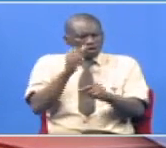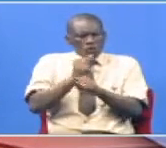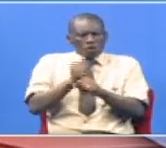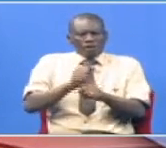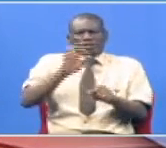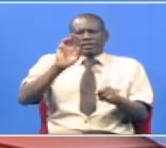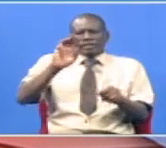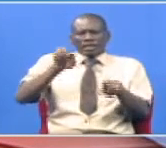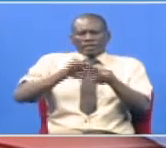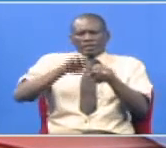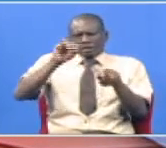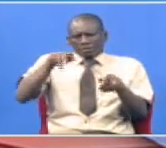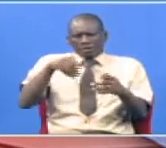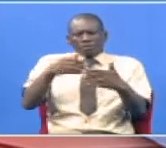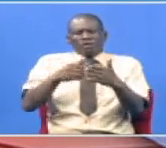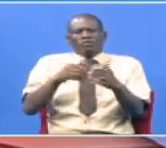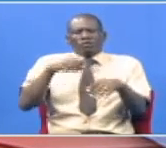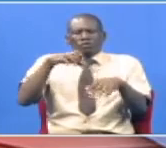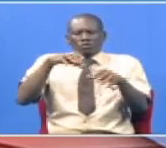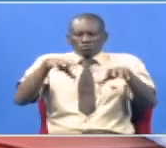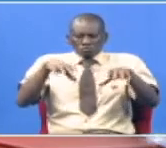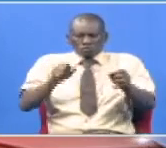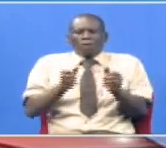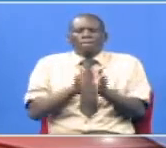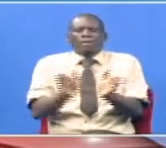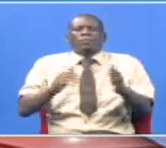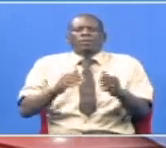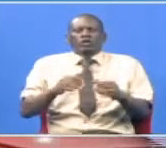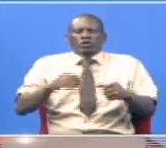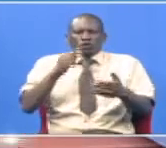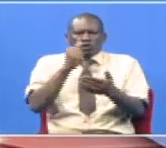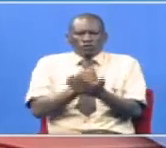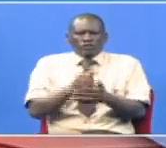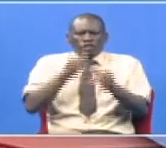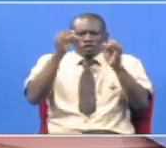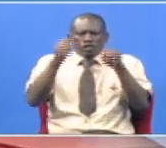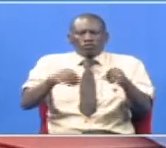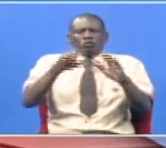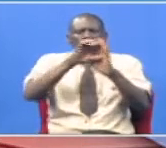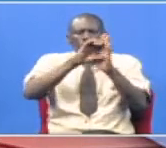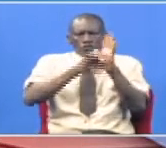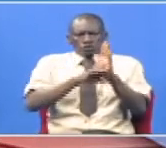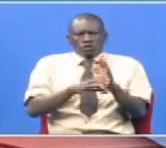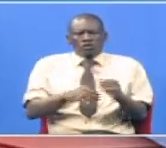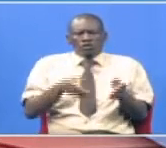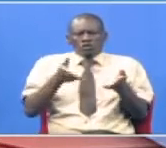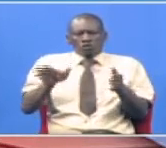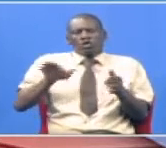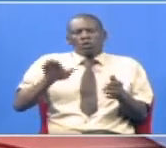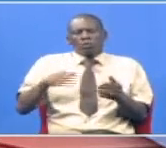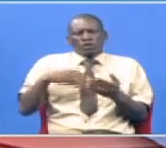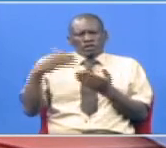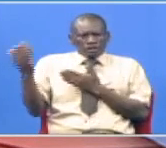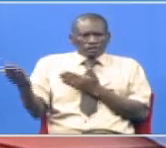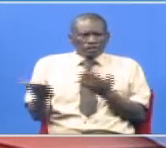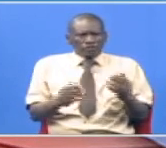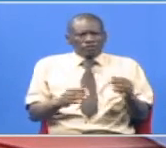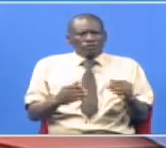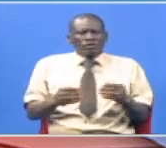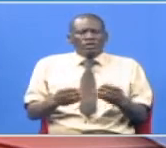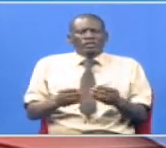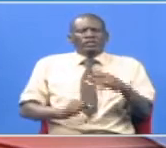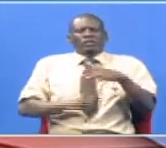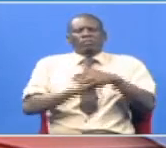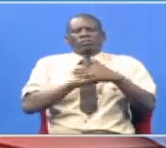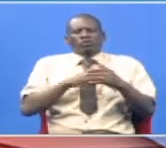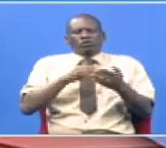before taking up public office in the first cohort of governors under the new constitution. This morning he received an overwhelming majority support